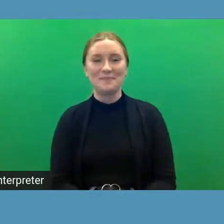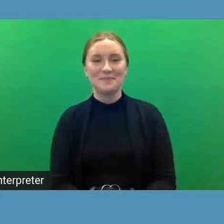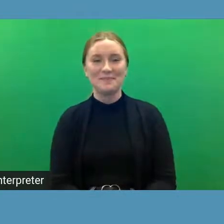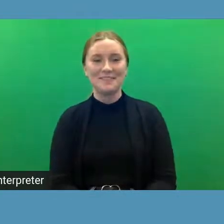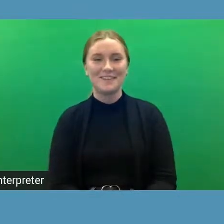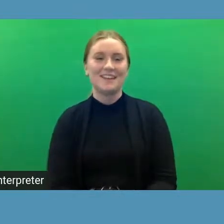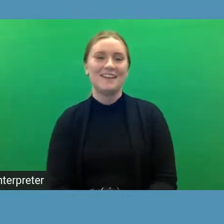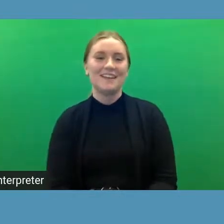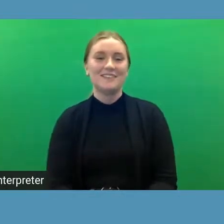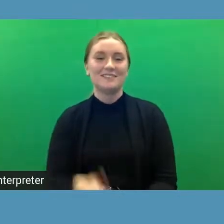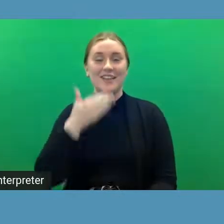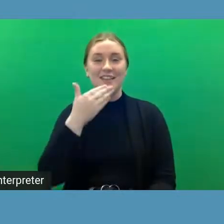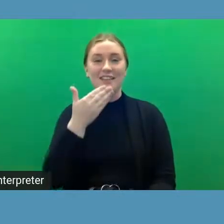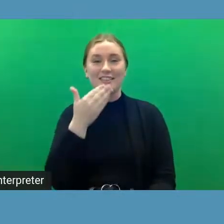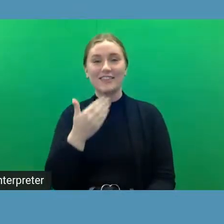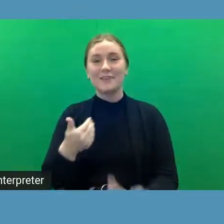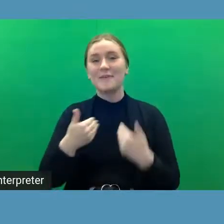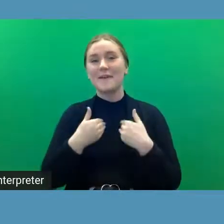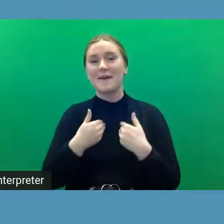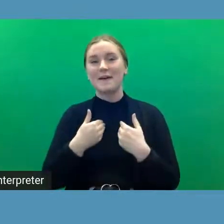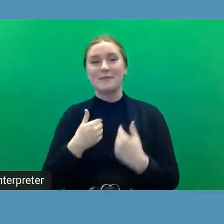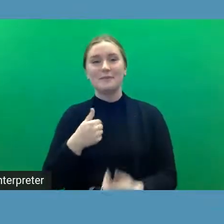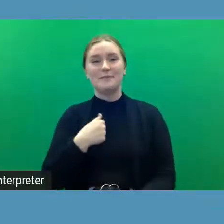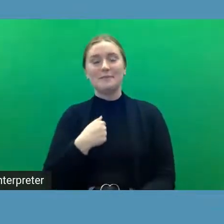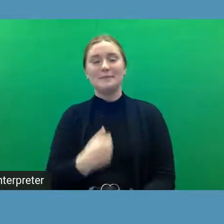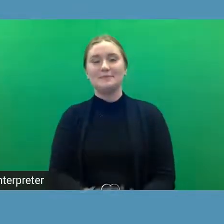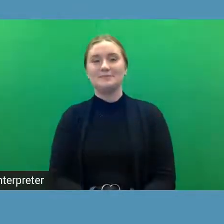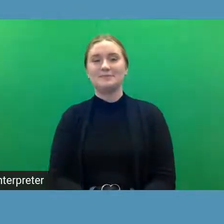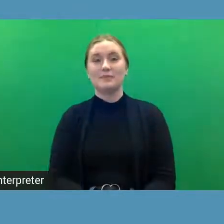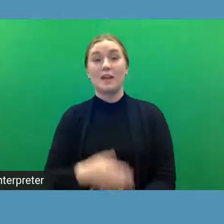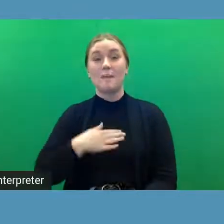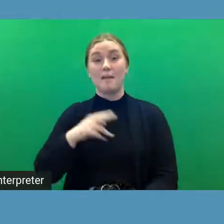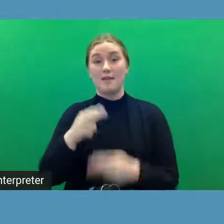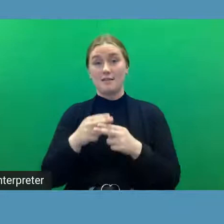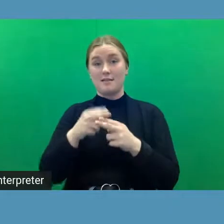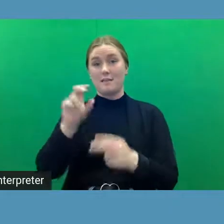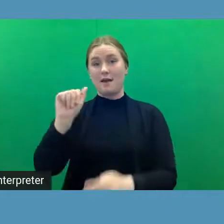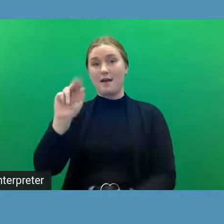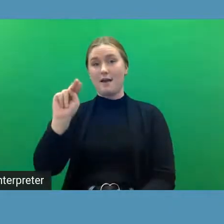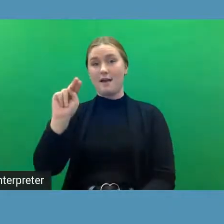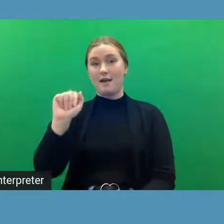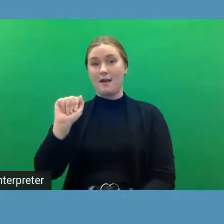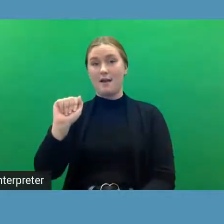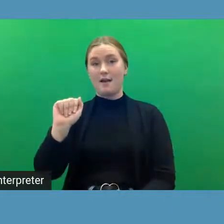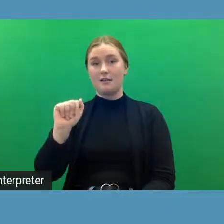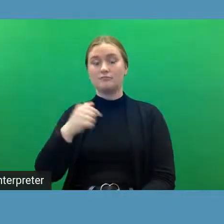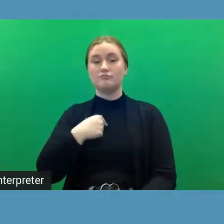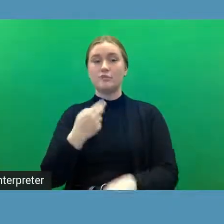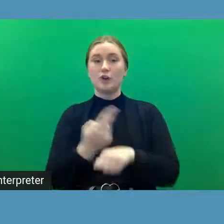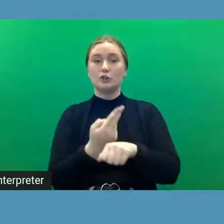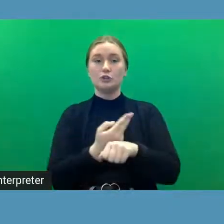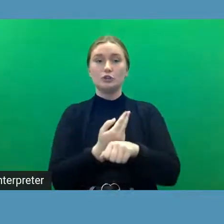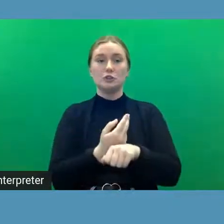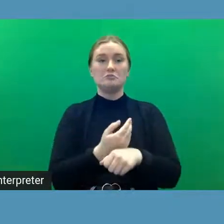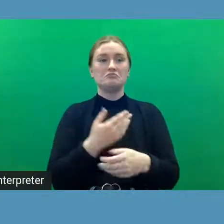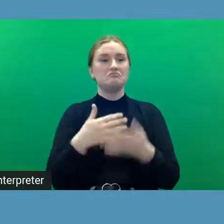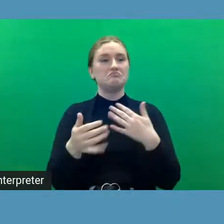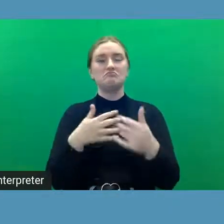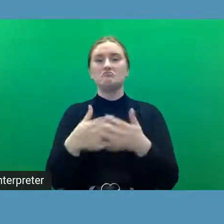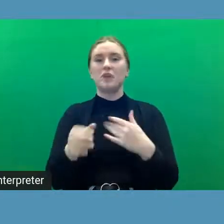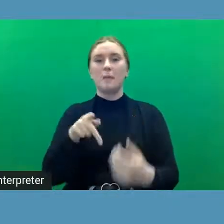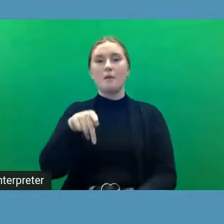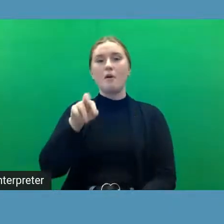Hello, thank you so much for having me. My name is Anna, and I use any pronoun, predominantly she,